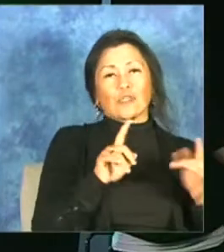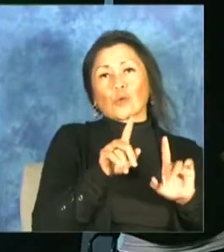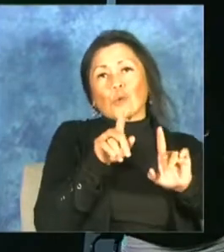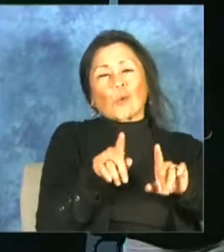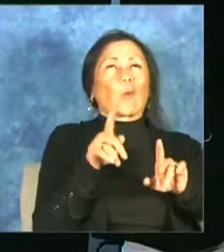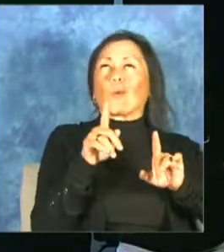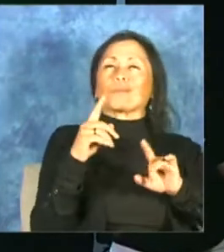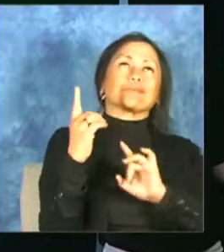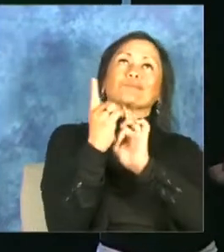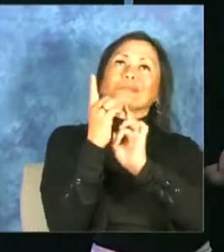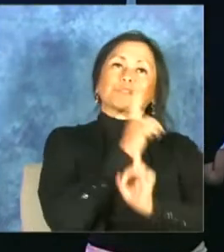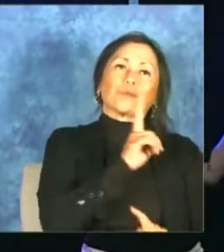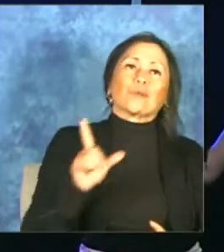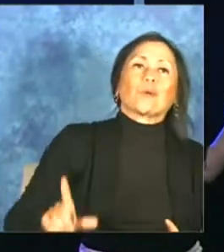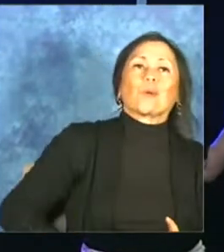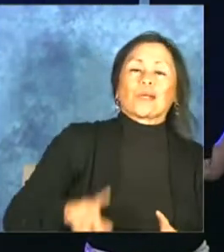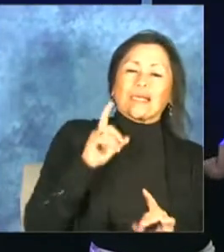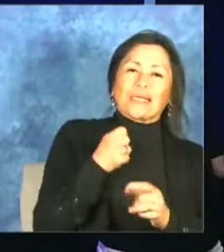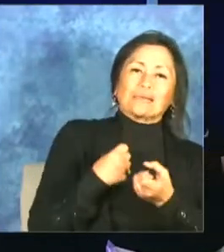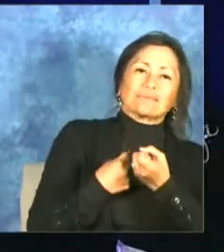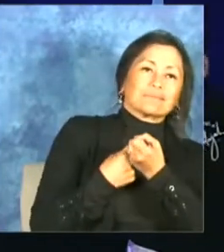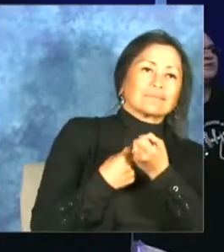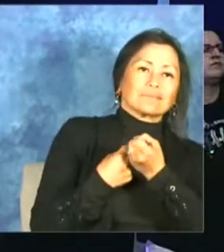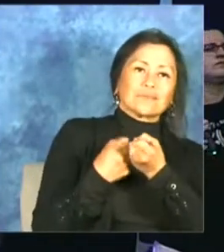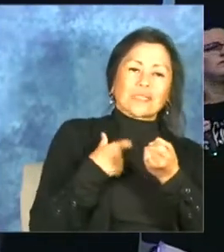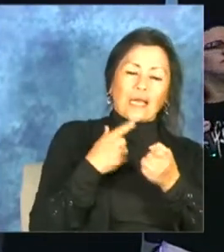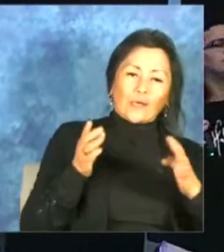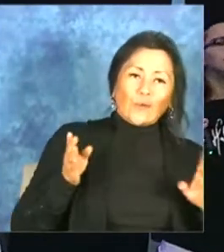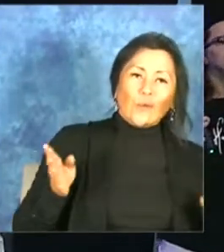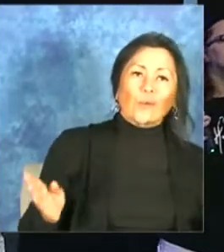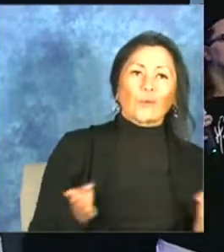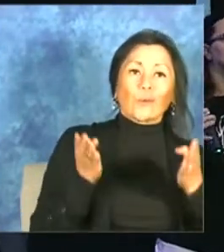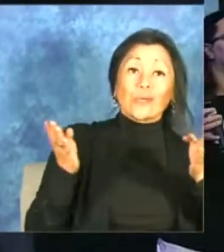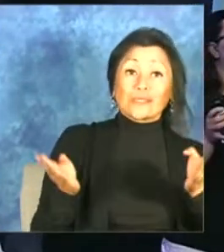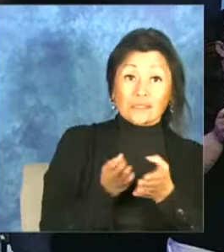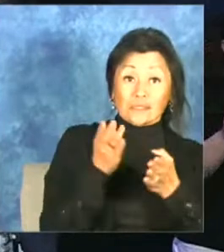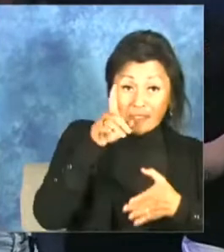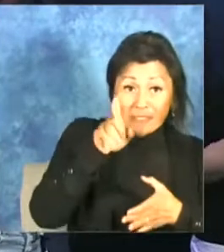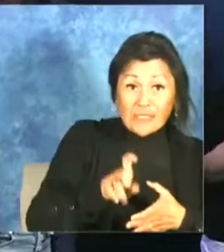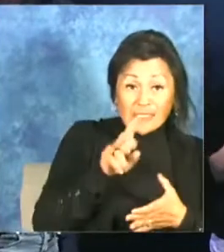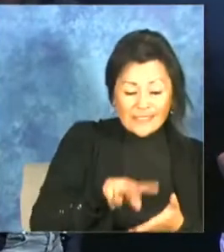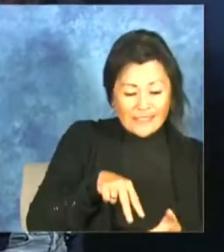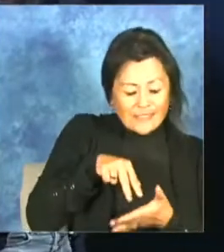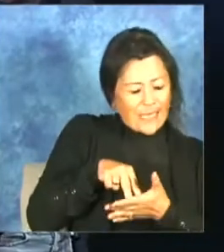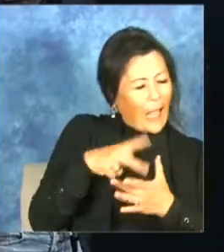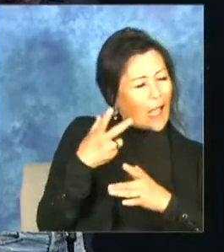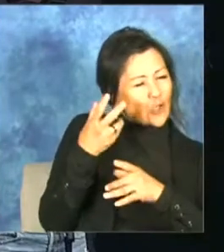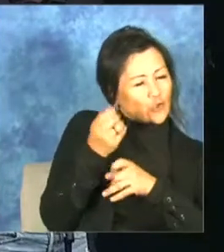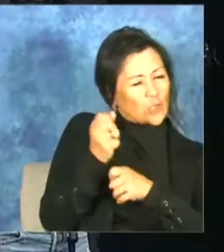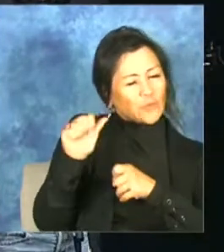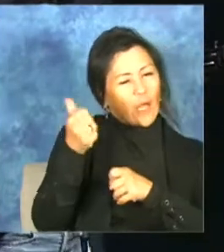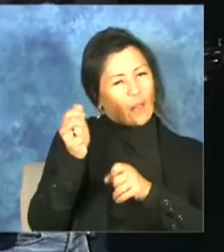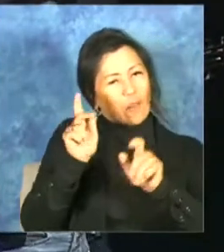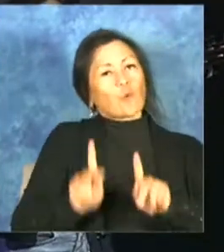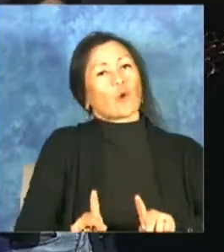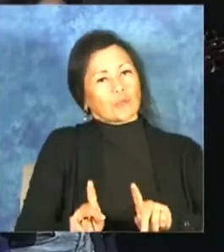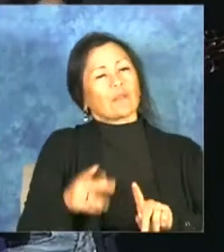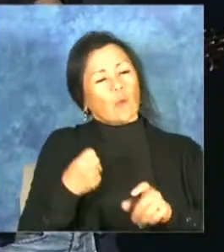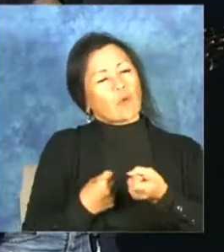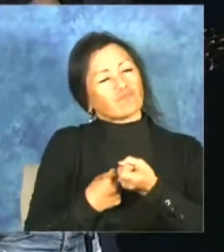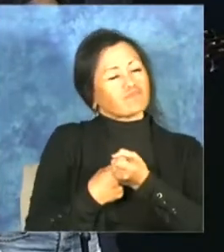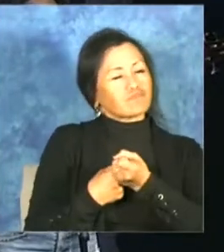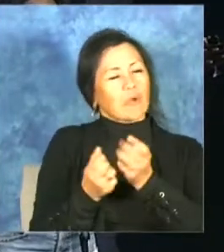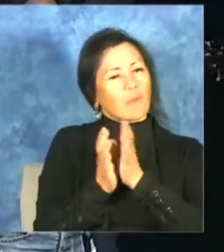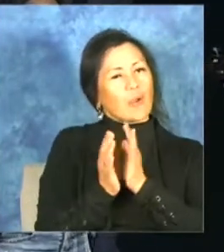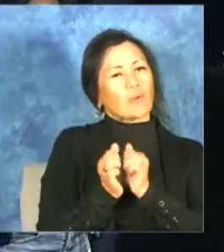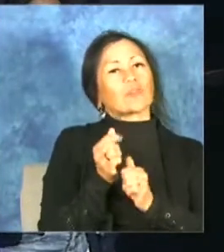to the Lord, needs that uplifting encouragement, needs to stand in faith with someone else that will lift up your